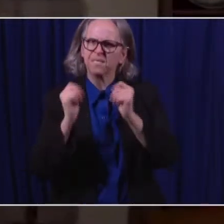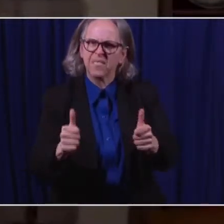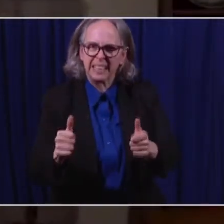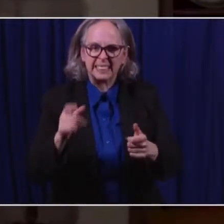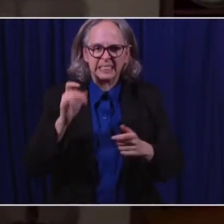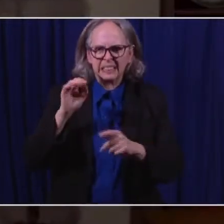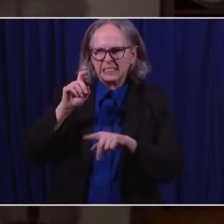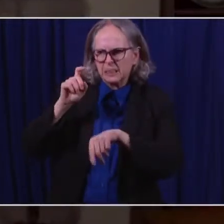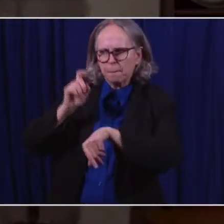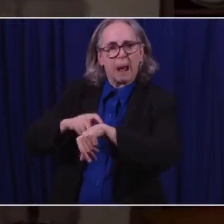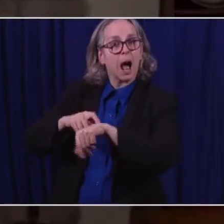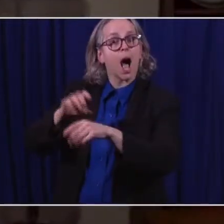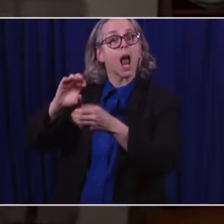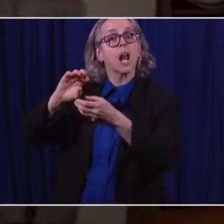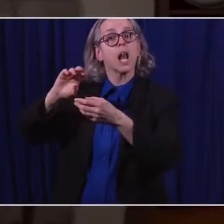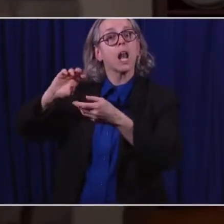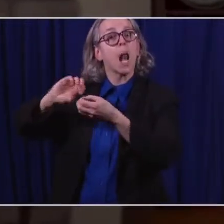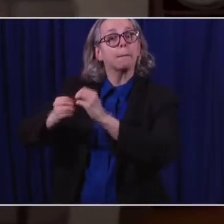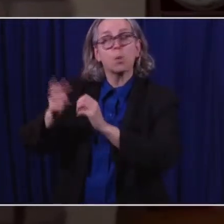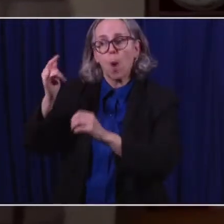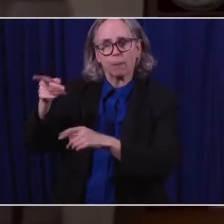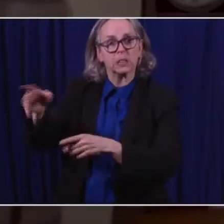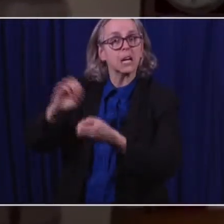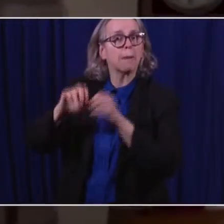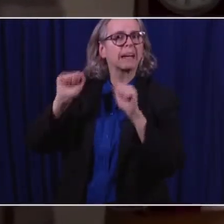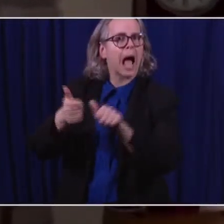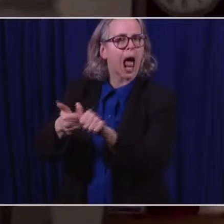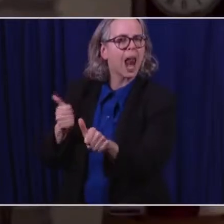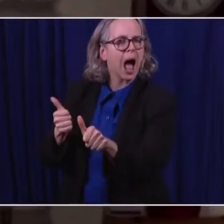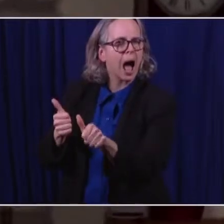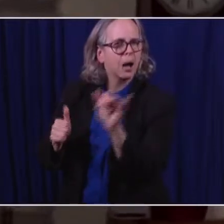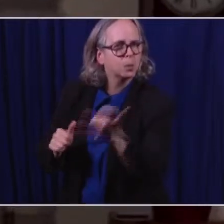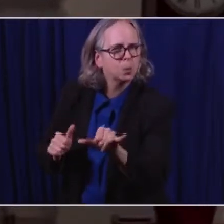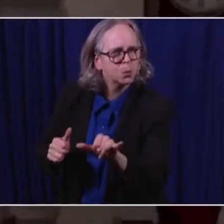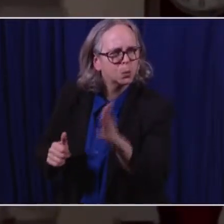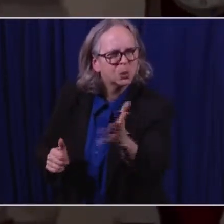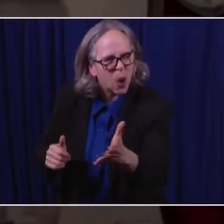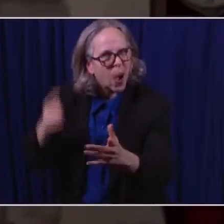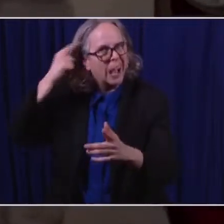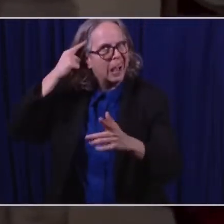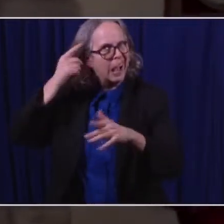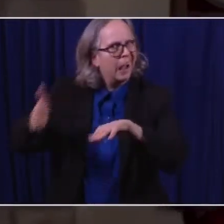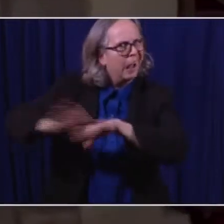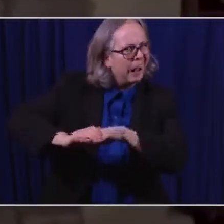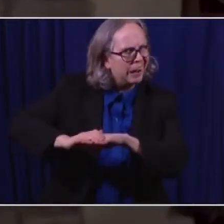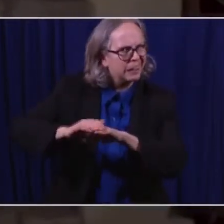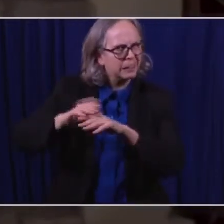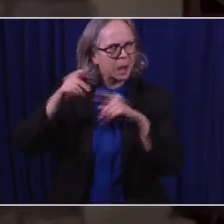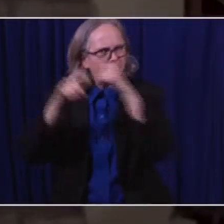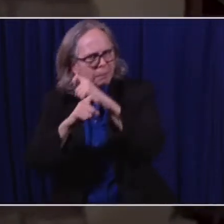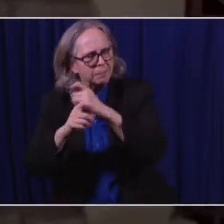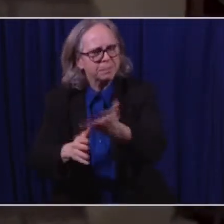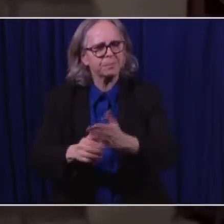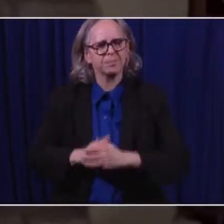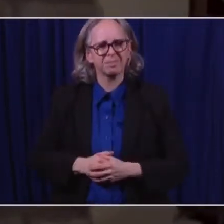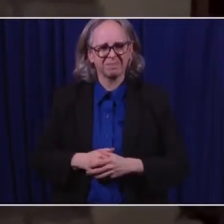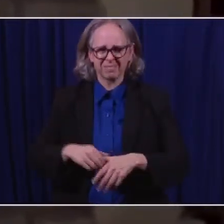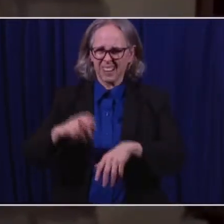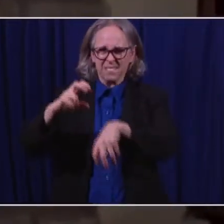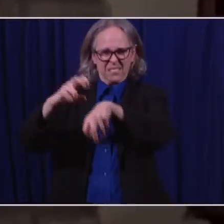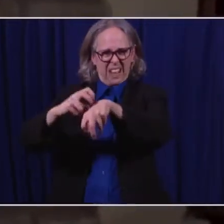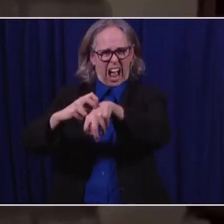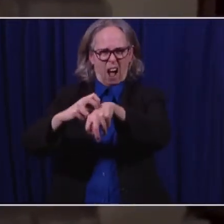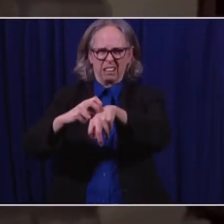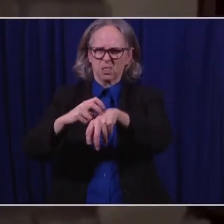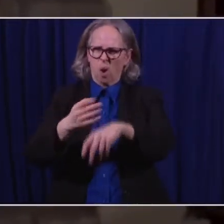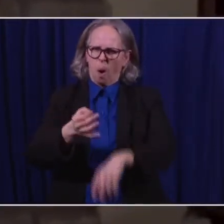But let's hope we don't have that. But look, this vaccine, this virus, we don't know where we're going to be in March or April